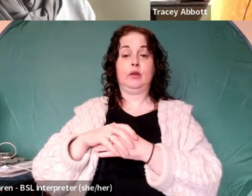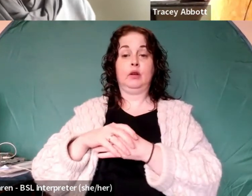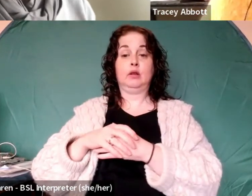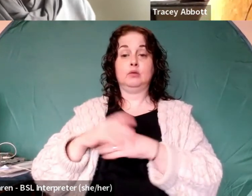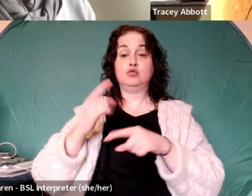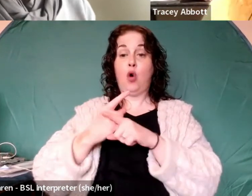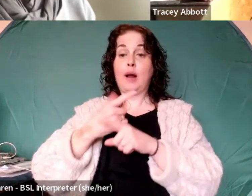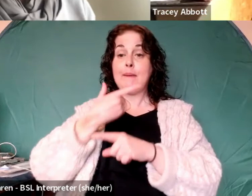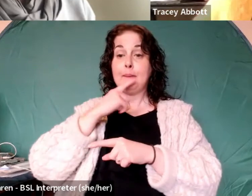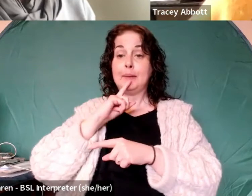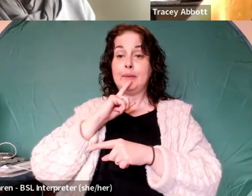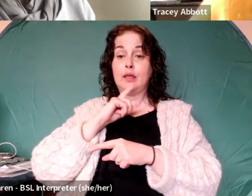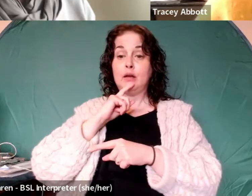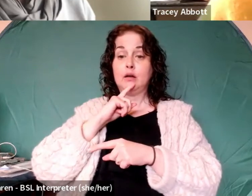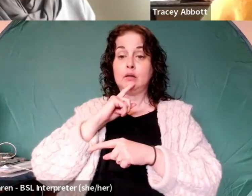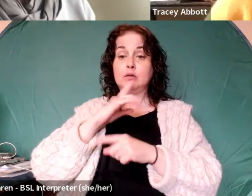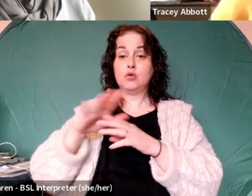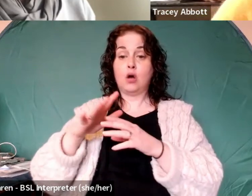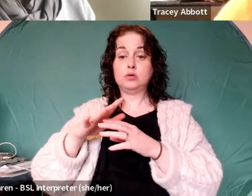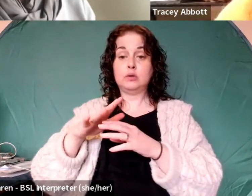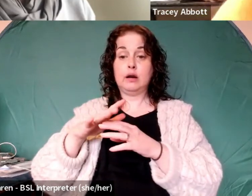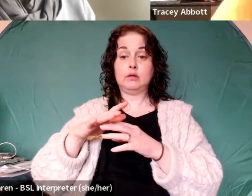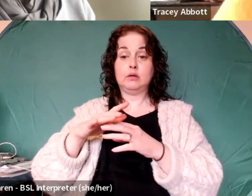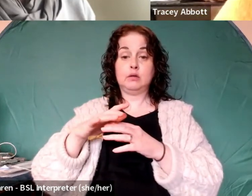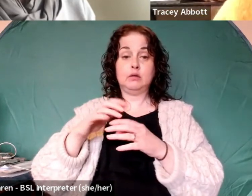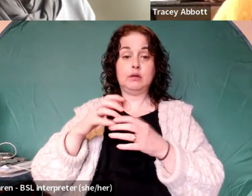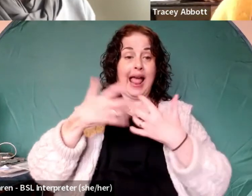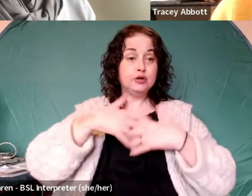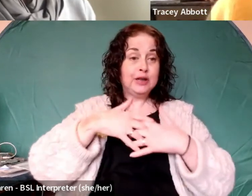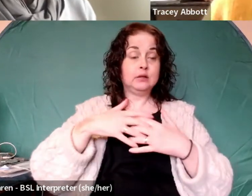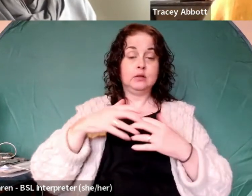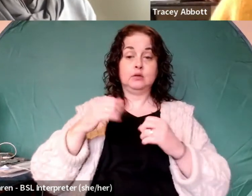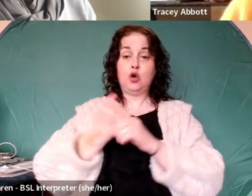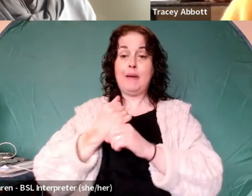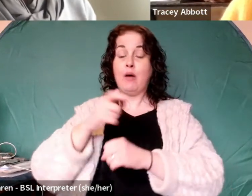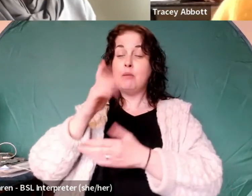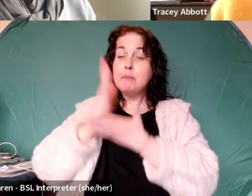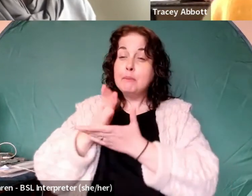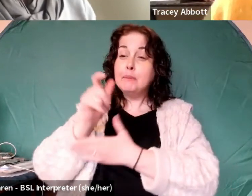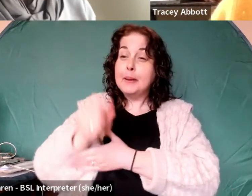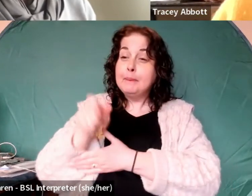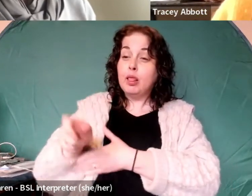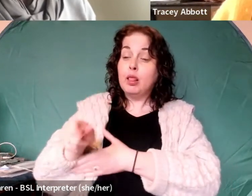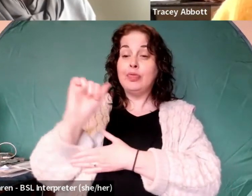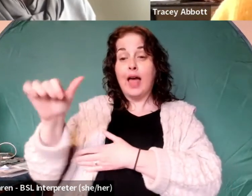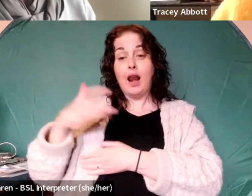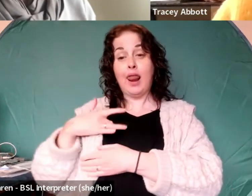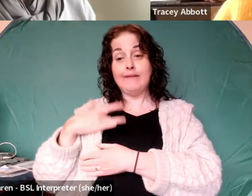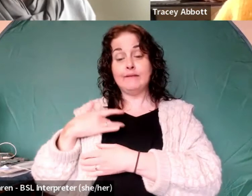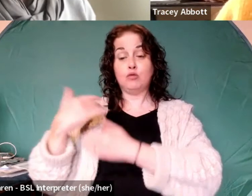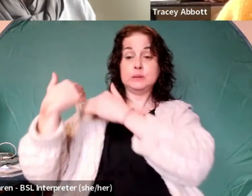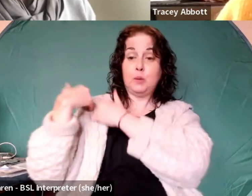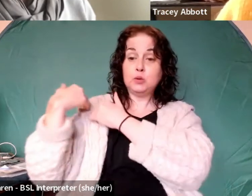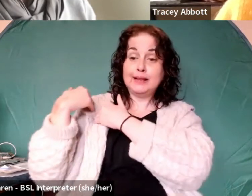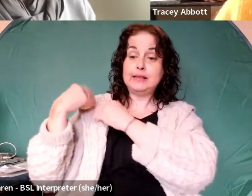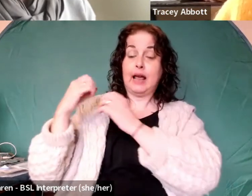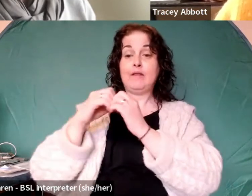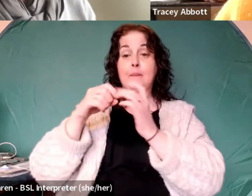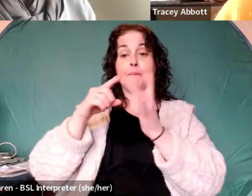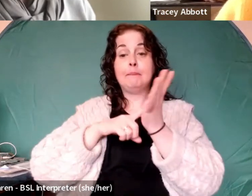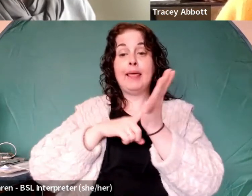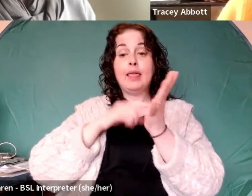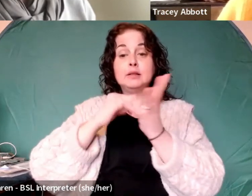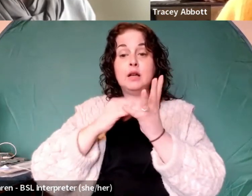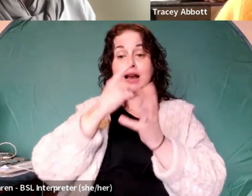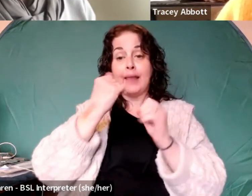about people. You're not talking about widgets. You're not talking about engines. You're talking about people who have lives and responsibilities and bills. Can